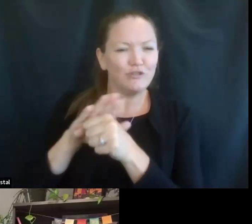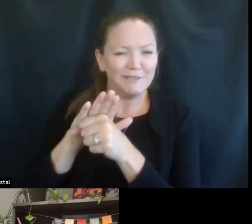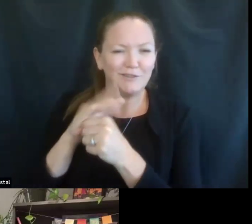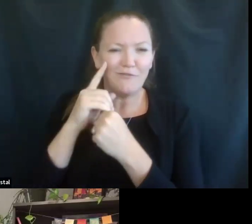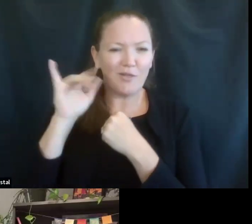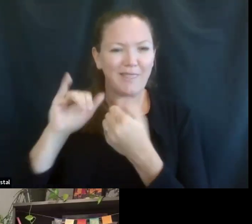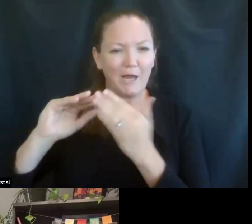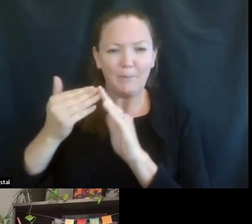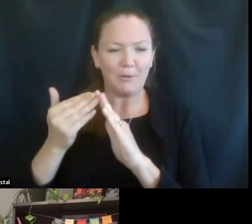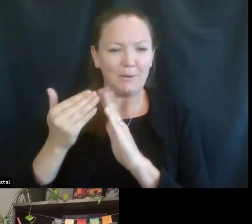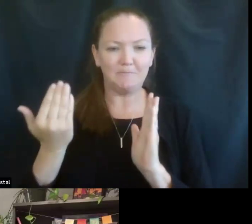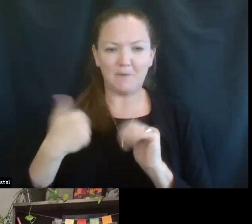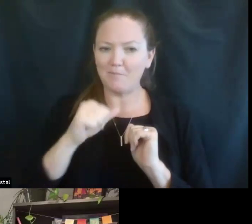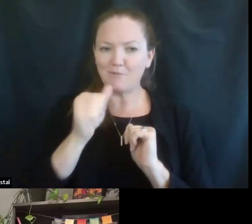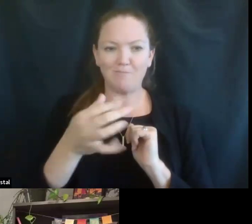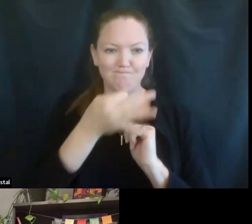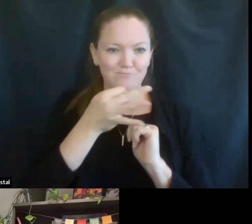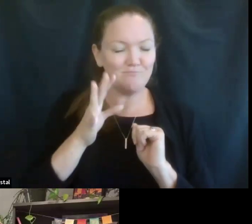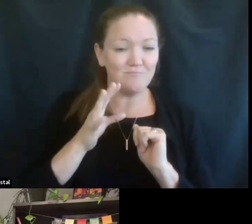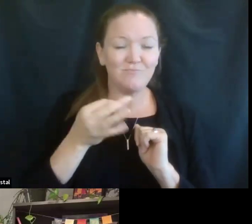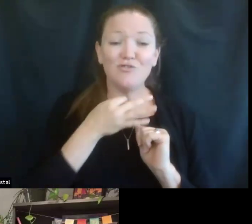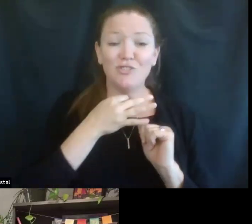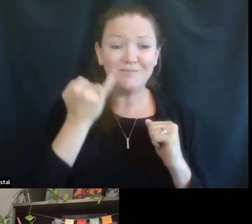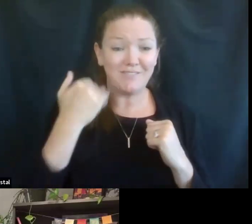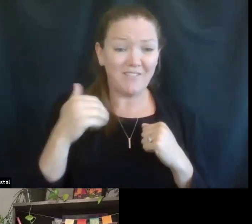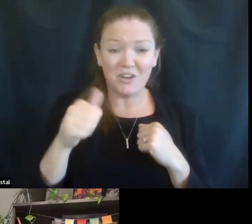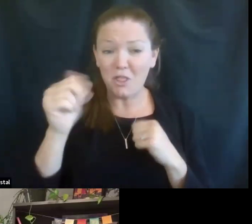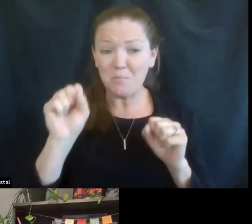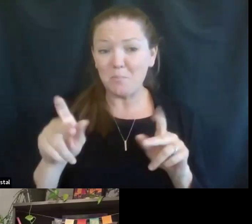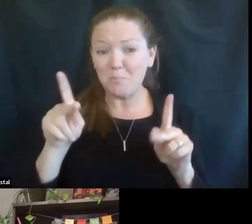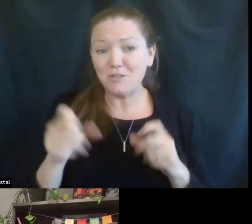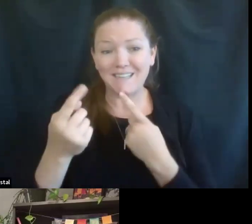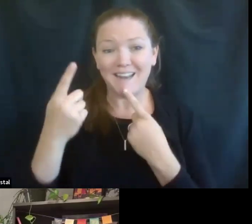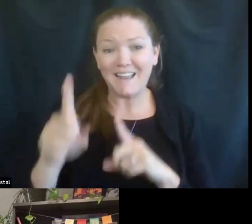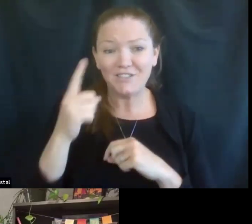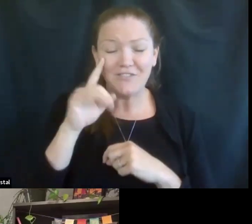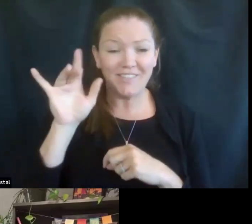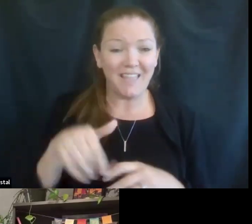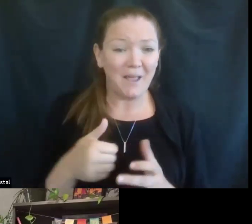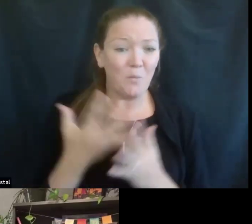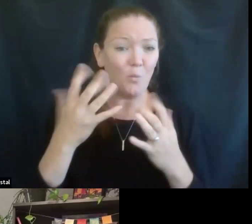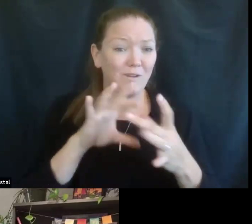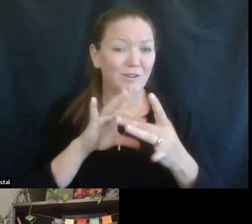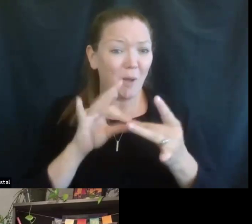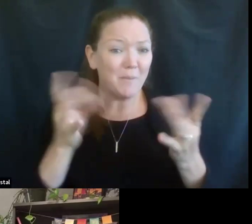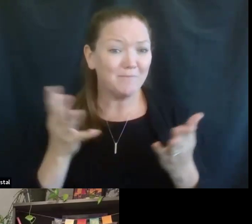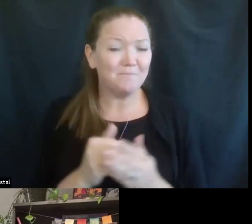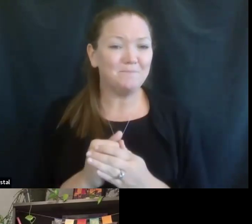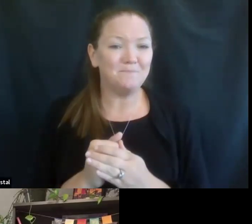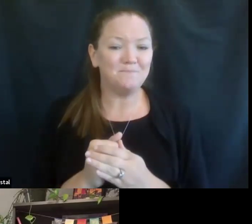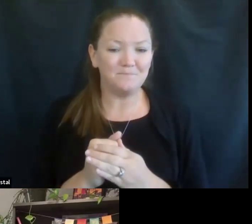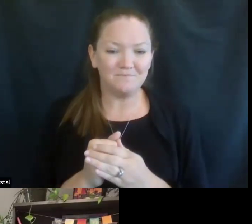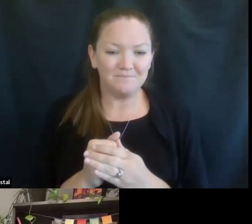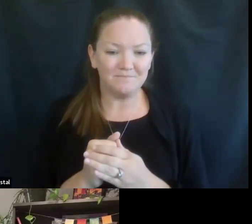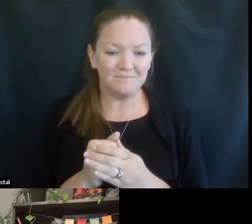that community. So I don't know if anyone else can speak to that or wants to chime in. Yeah, you know, I'm